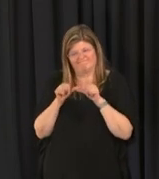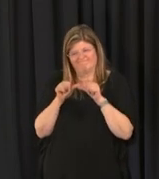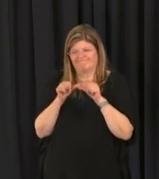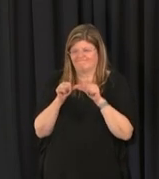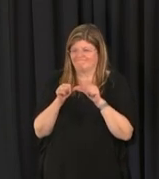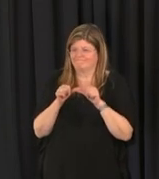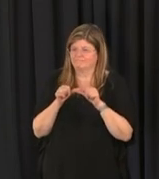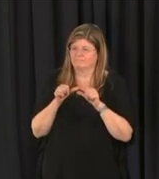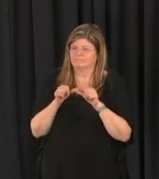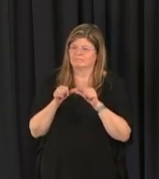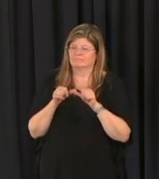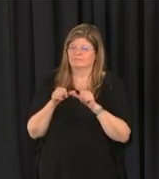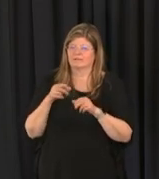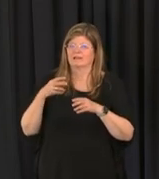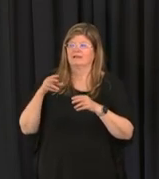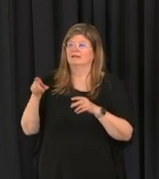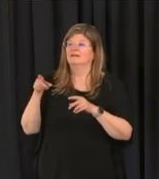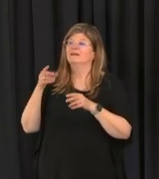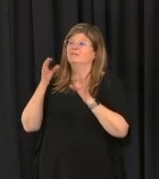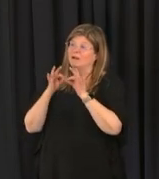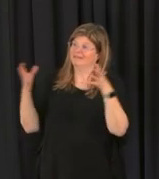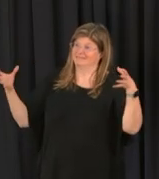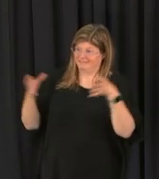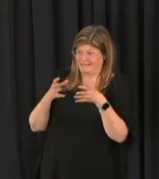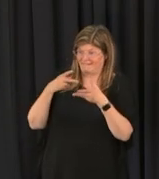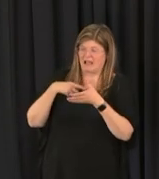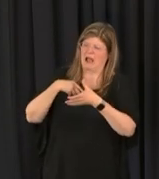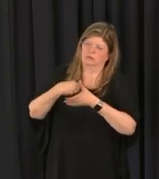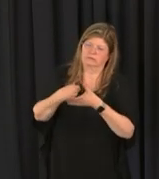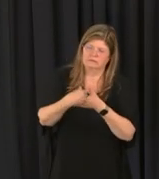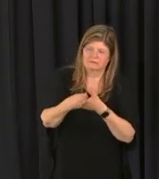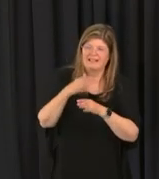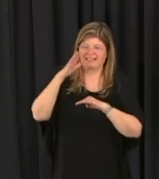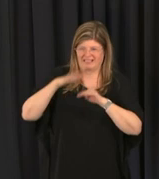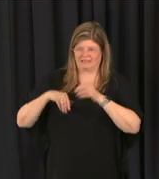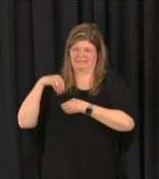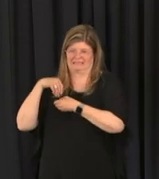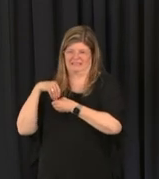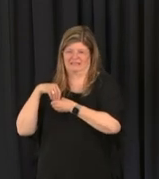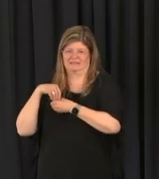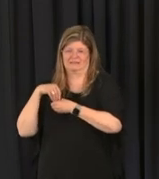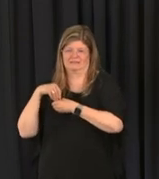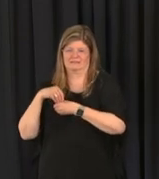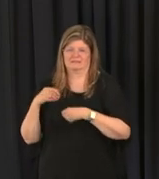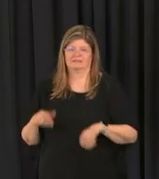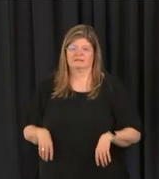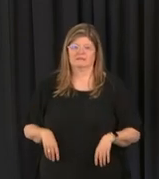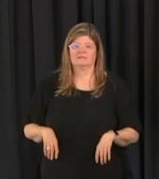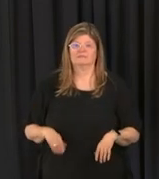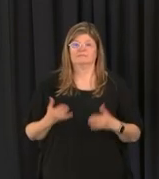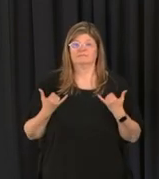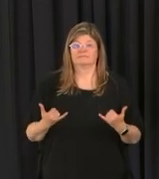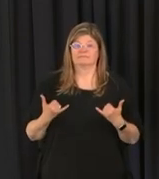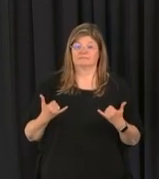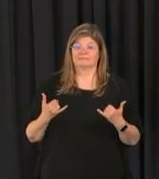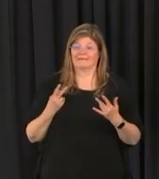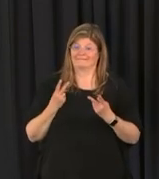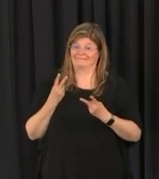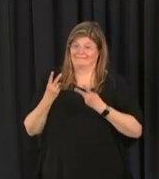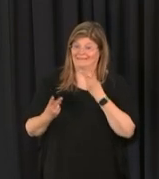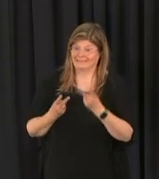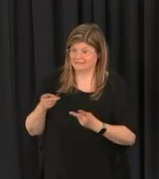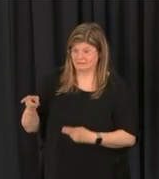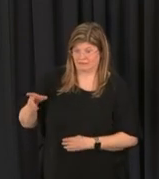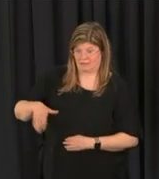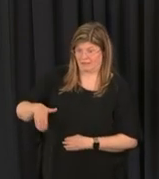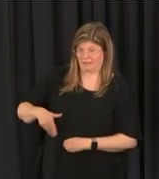to have those visits outside where practical. So next, we talk about visiting